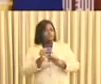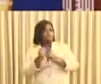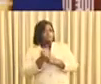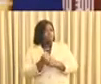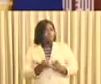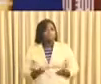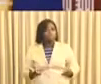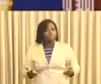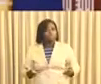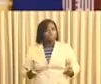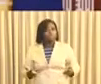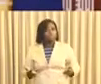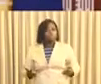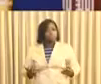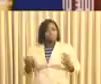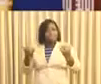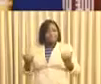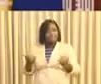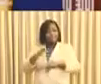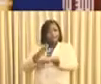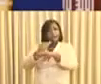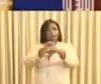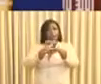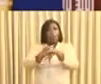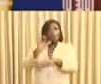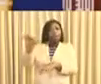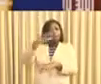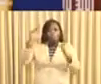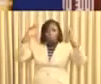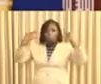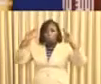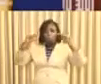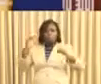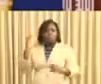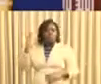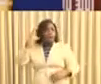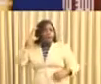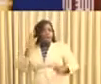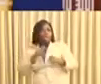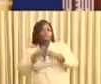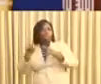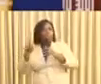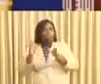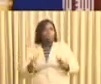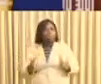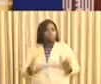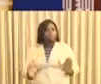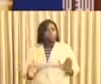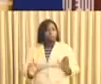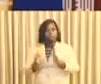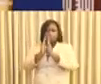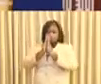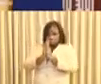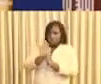Muslims to heed this prophetic admonishment, to pray at home, so we can